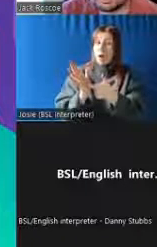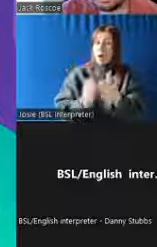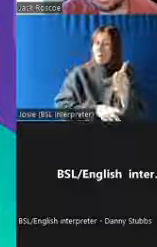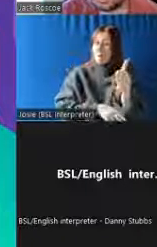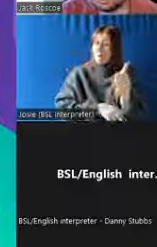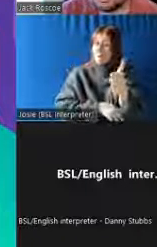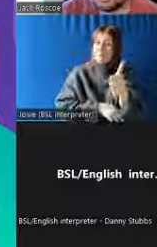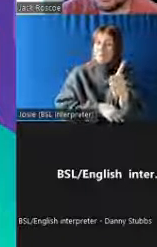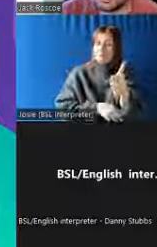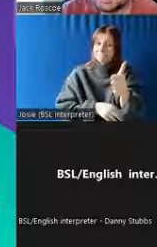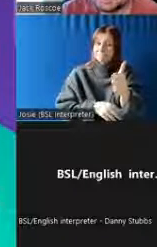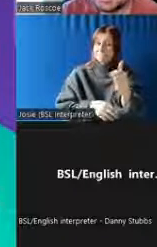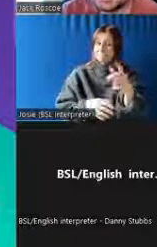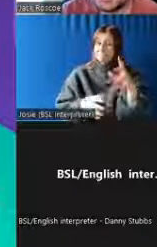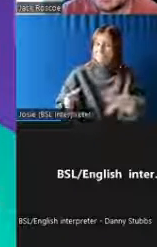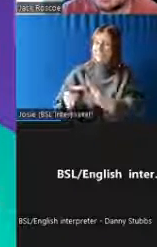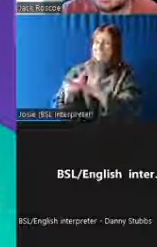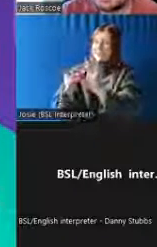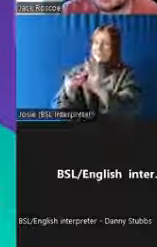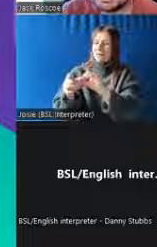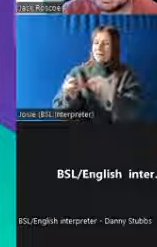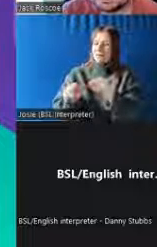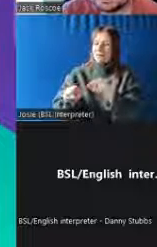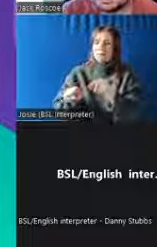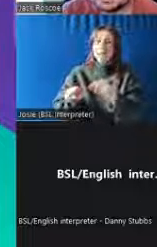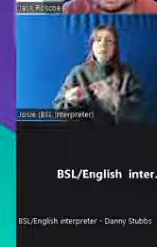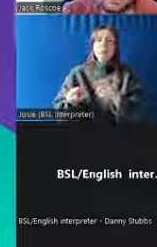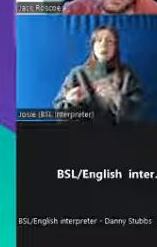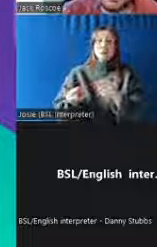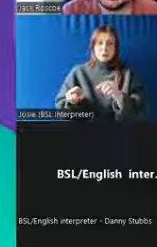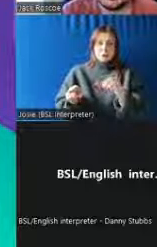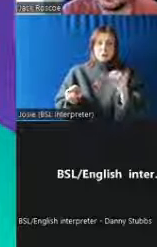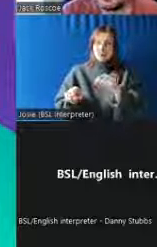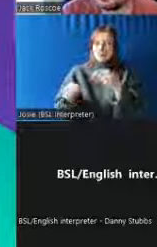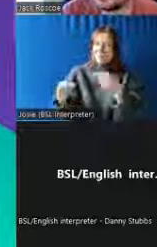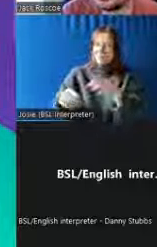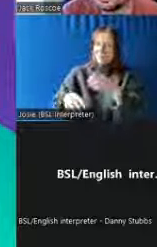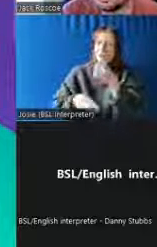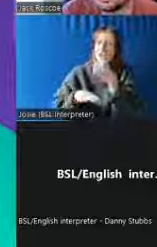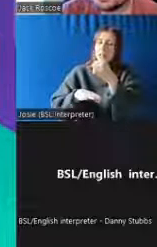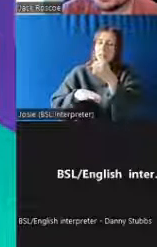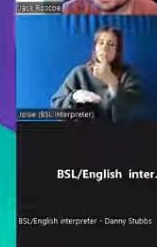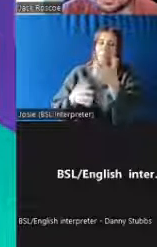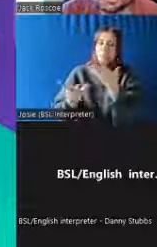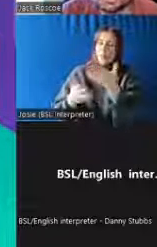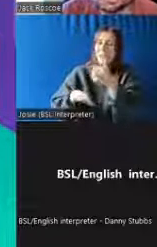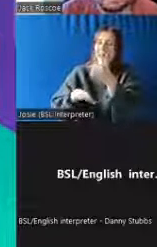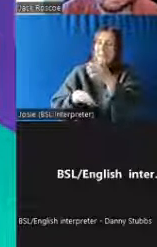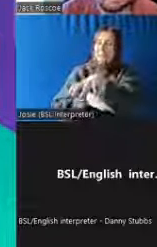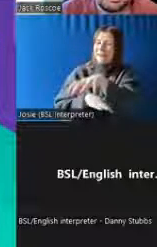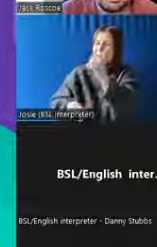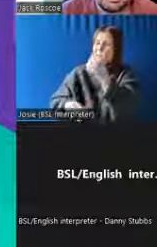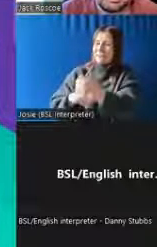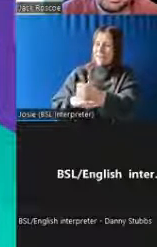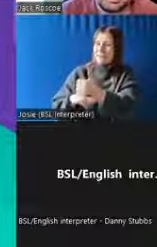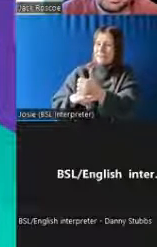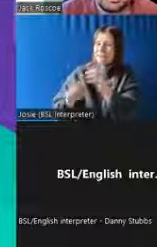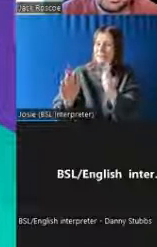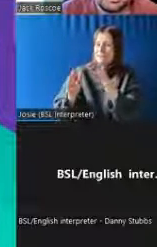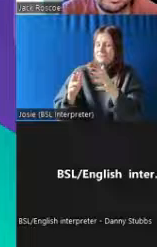think that will be available on the Place-Based Peer Learning Network as well, in case you want to follow up on anything that I've said today.